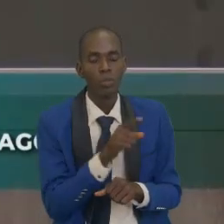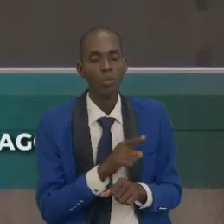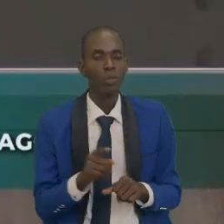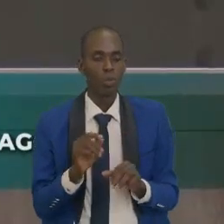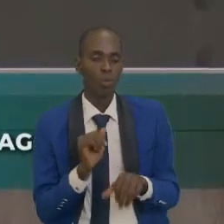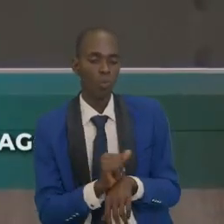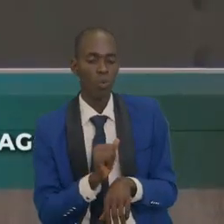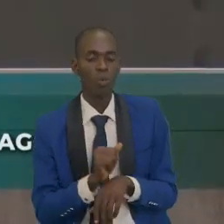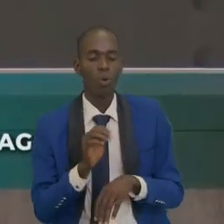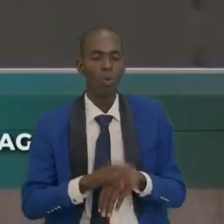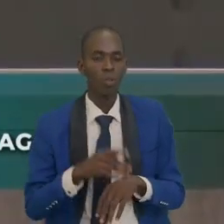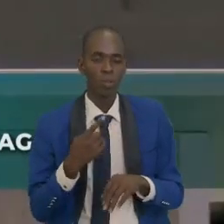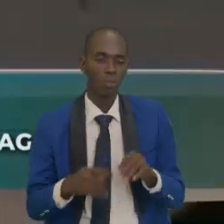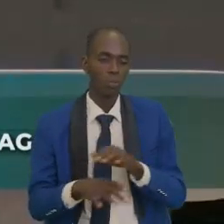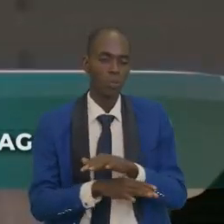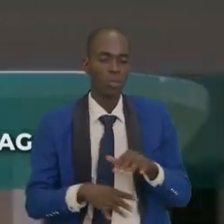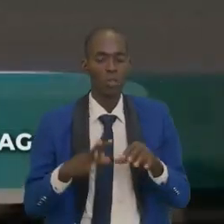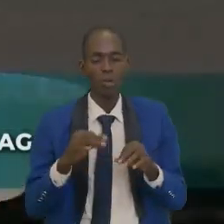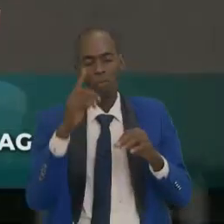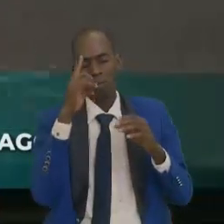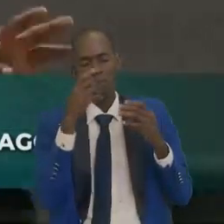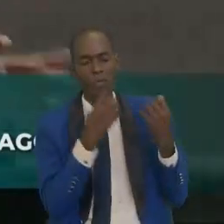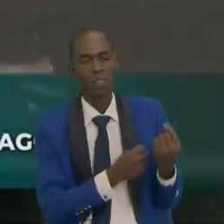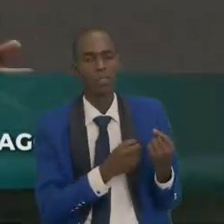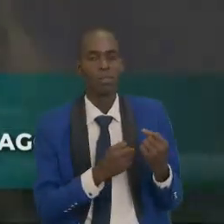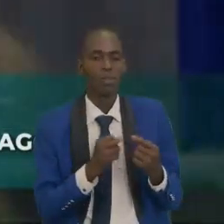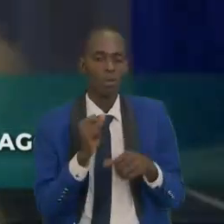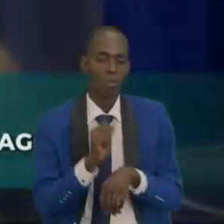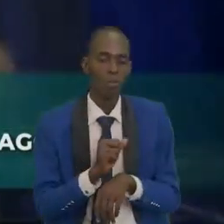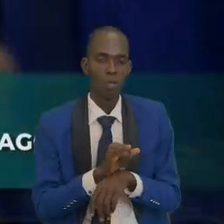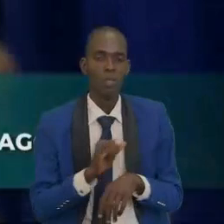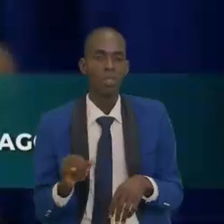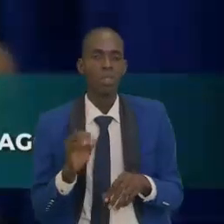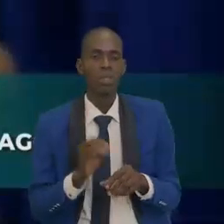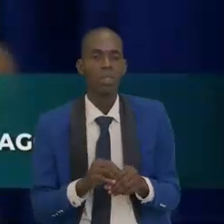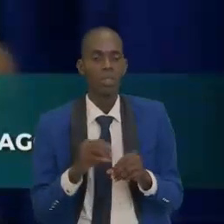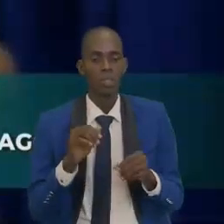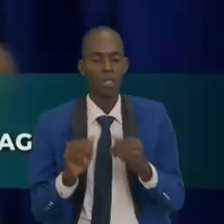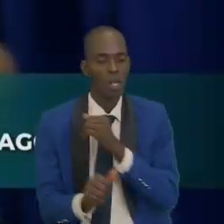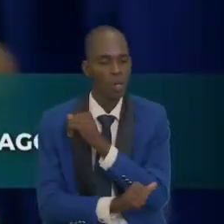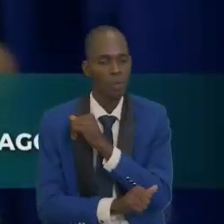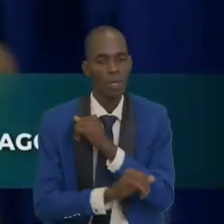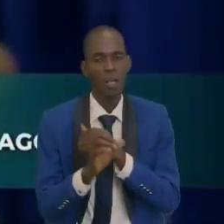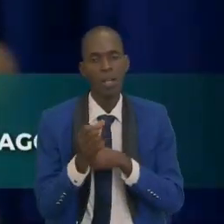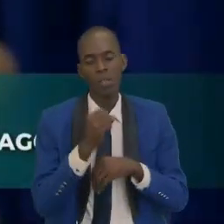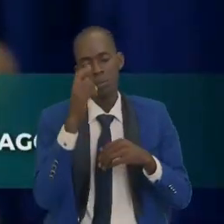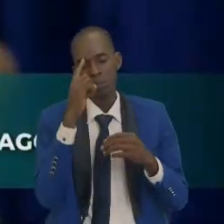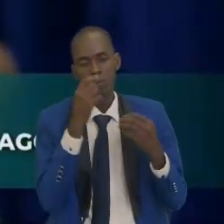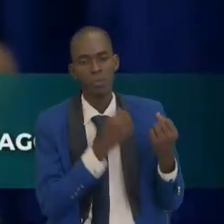of faith operating in Abraham's faith